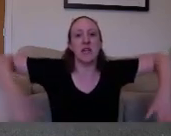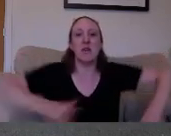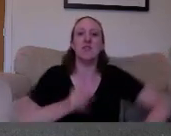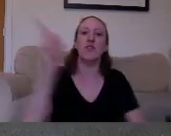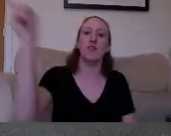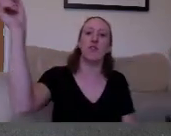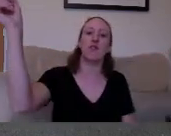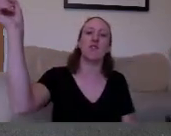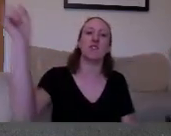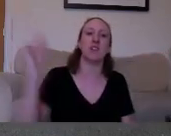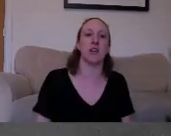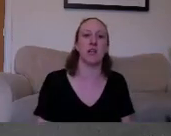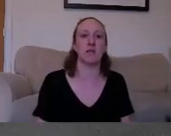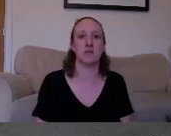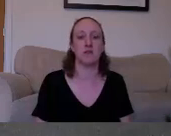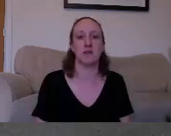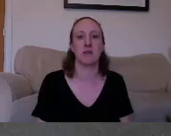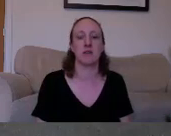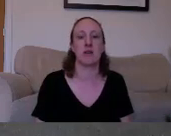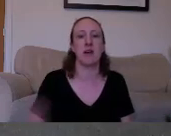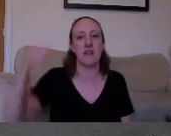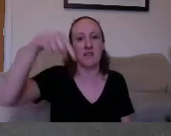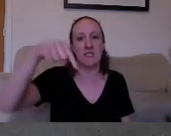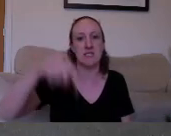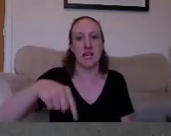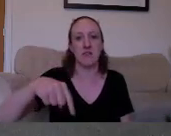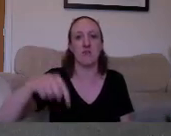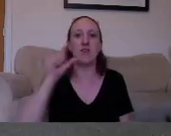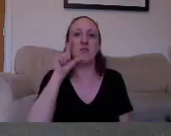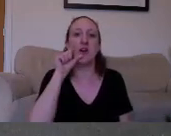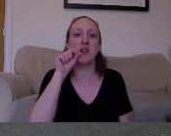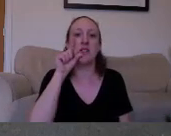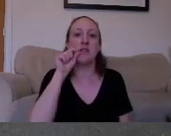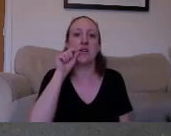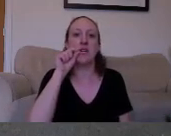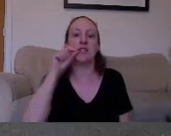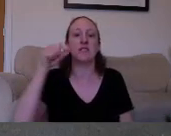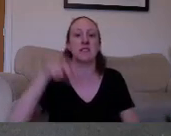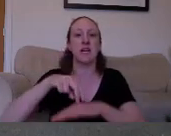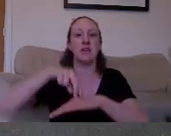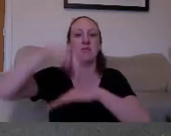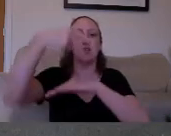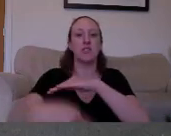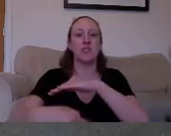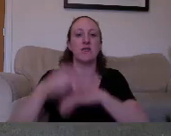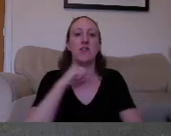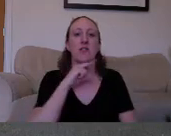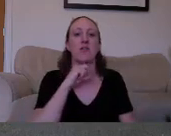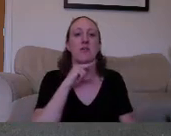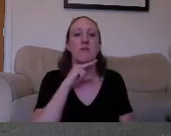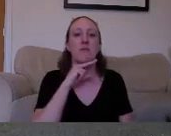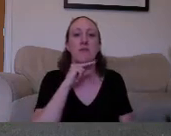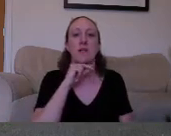wings and was off through the sky. Then down flew the bird, down jumped the